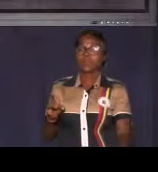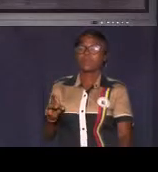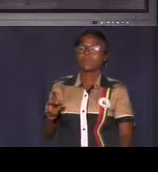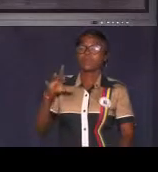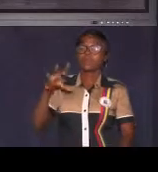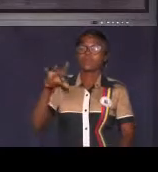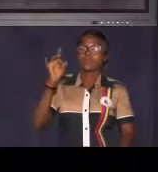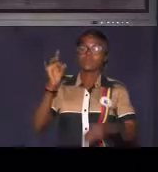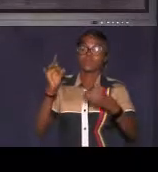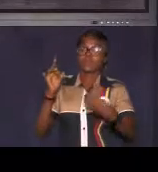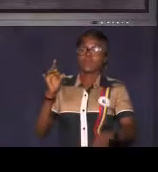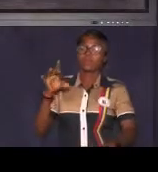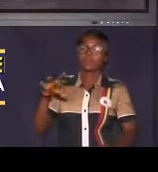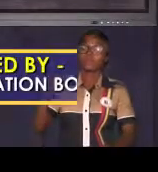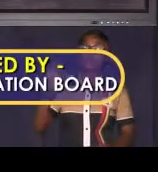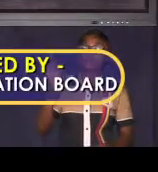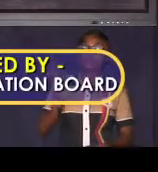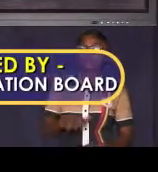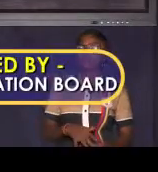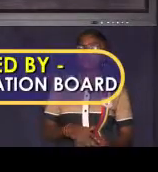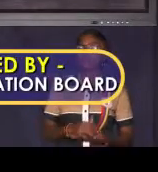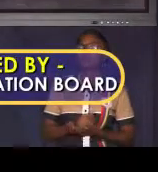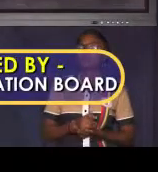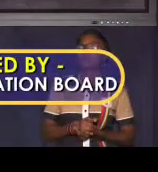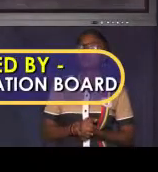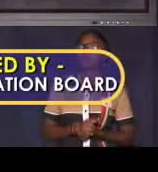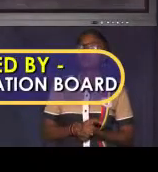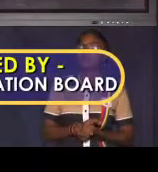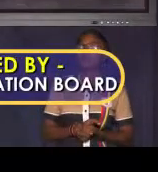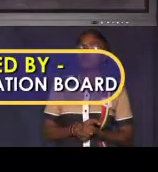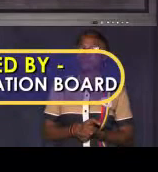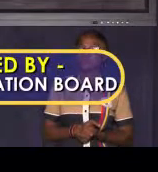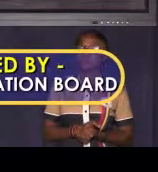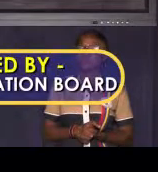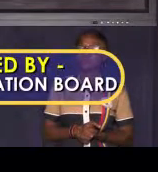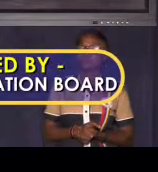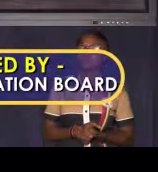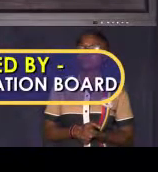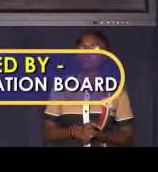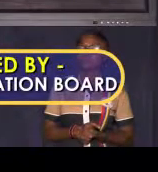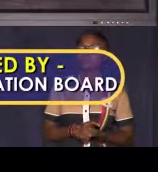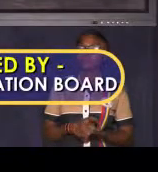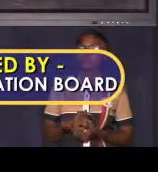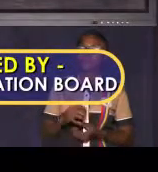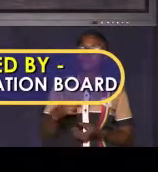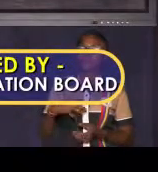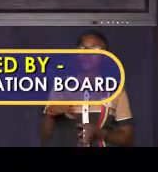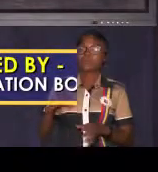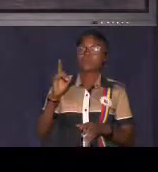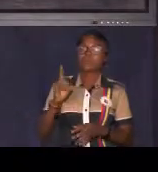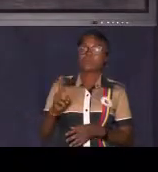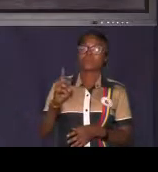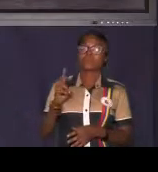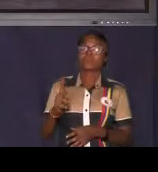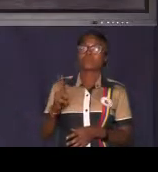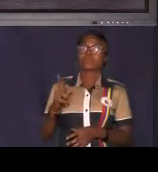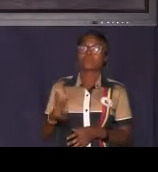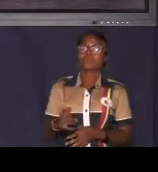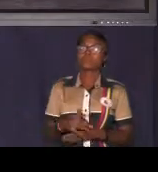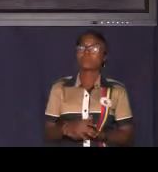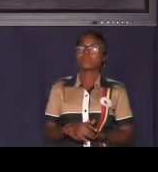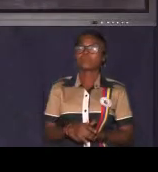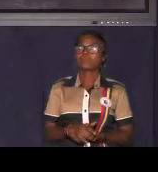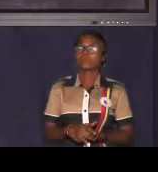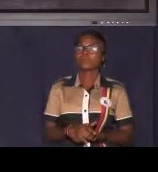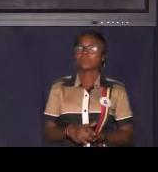take one. And so we'll pick the first and leave the second, pick the third and leave the fourth, then pick the fifth. So we're picking 2